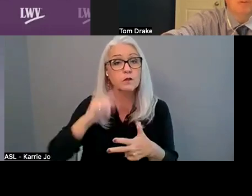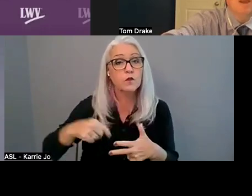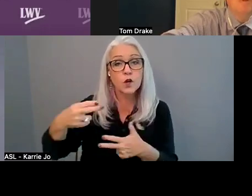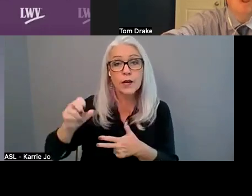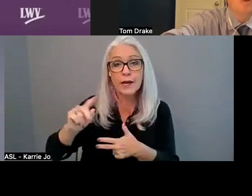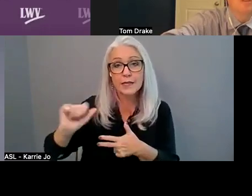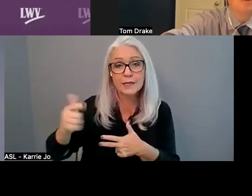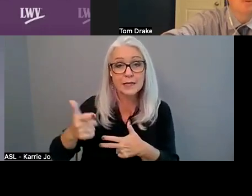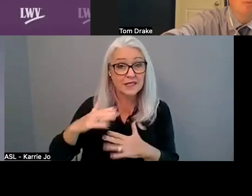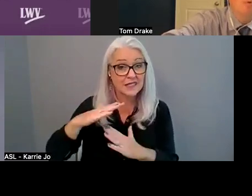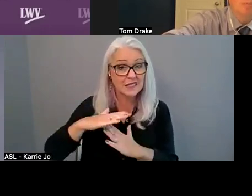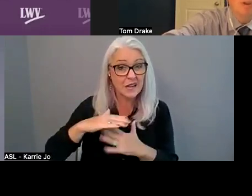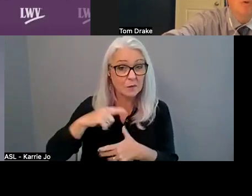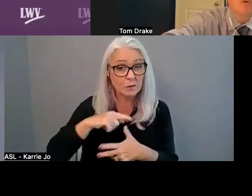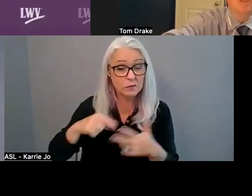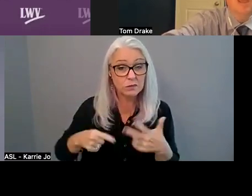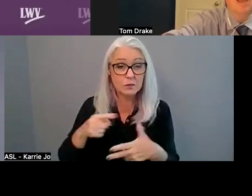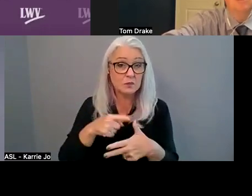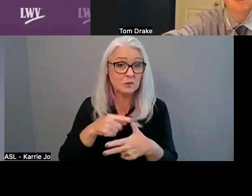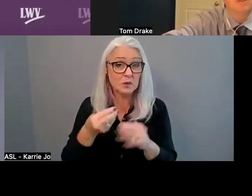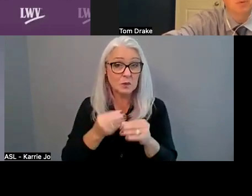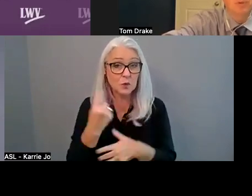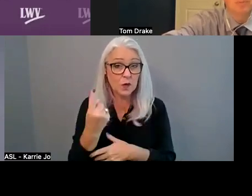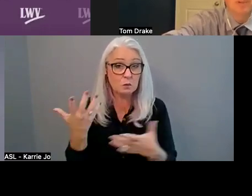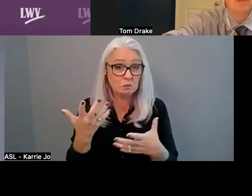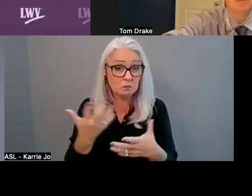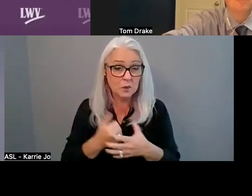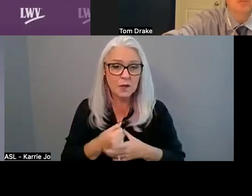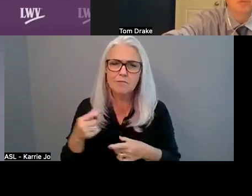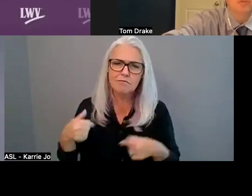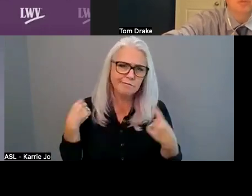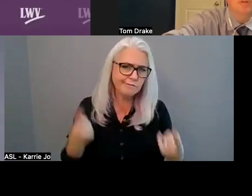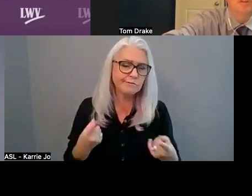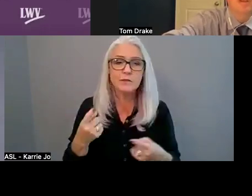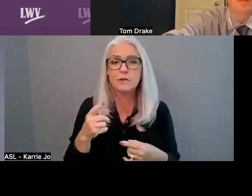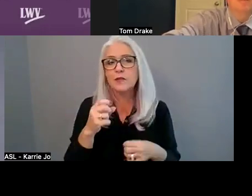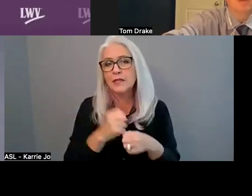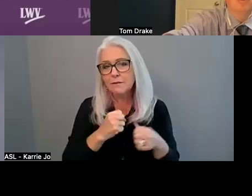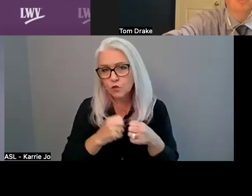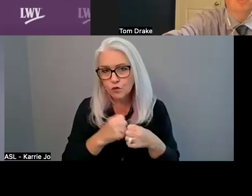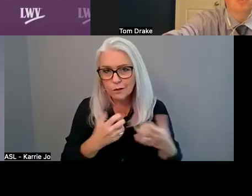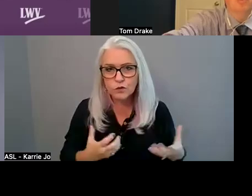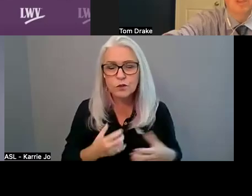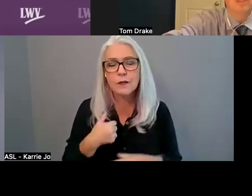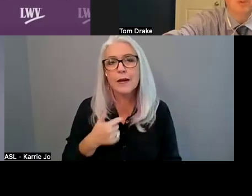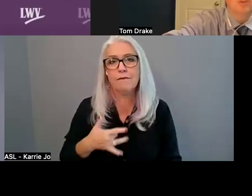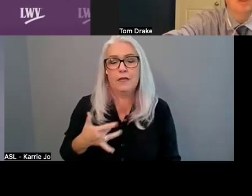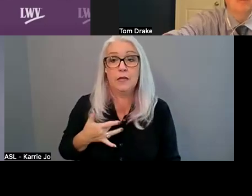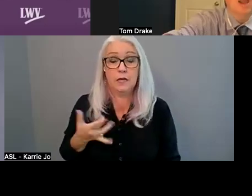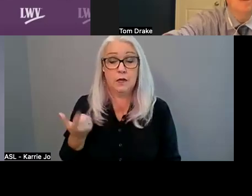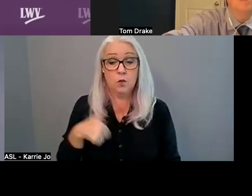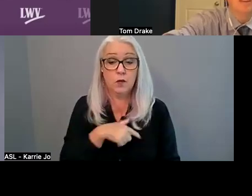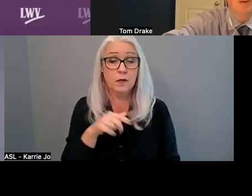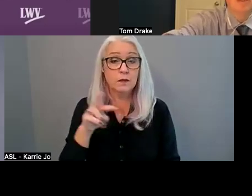My 3 top priorities, my number 1 priority has and has always been infrastructure. I feel like we as a village